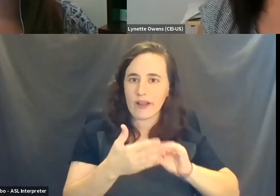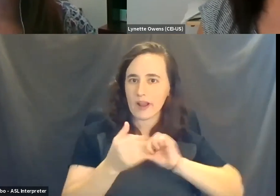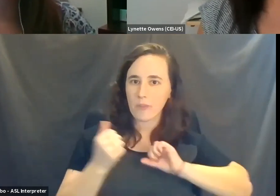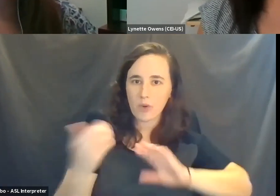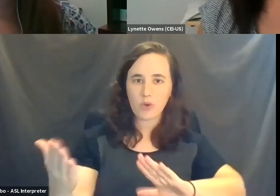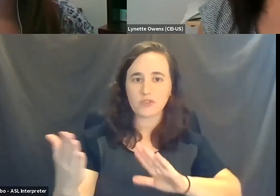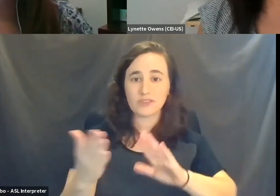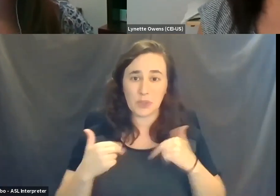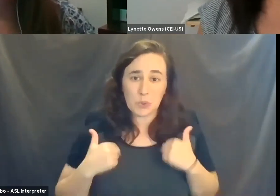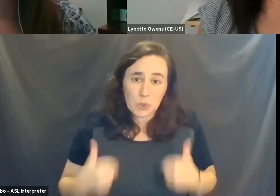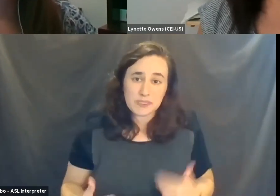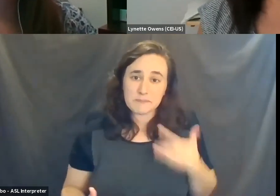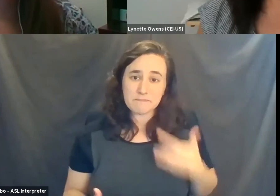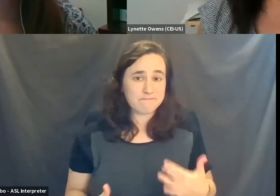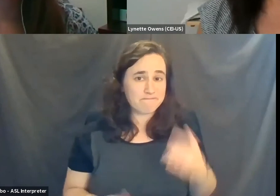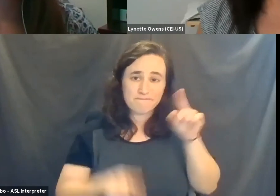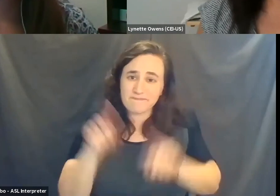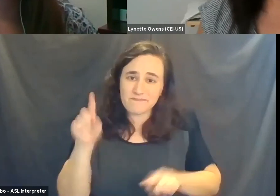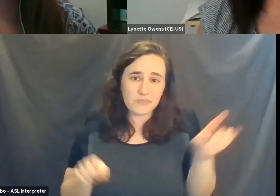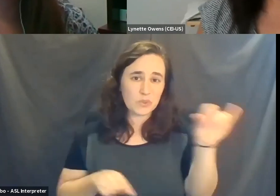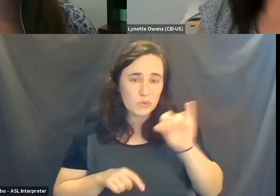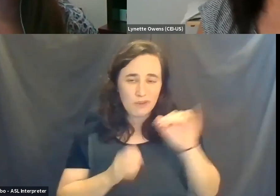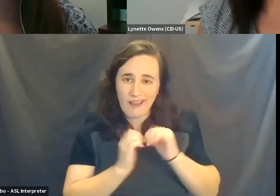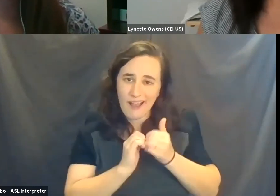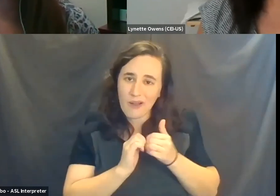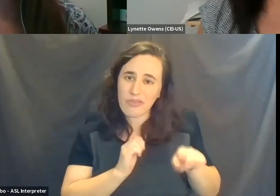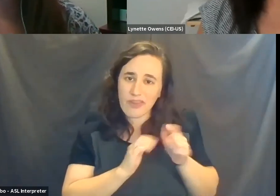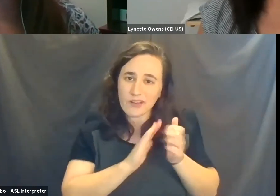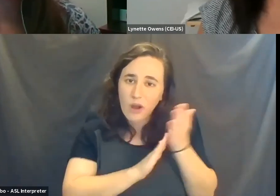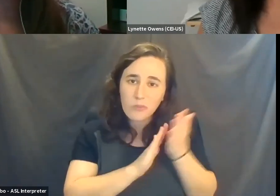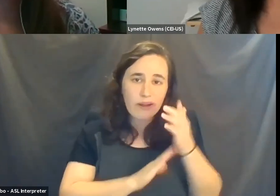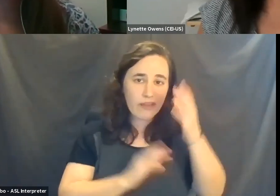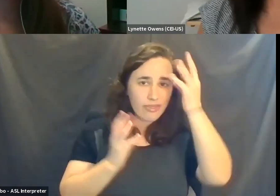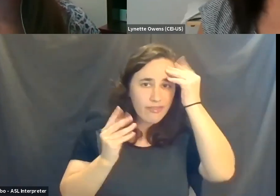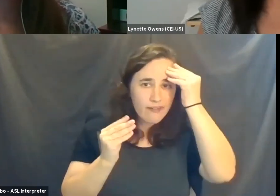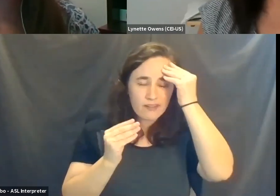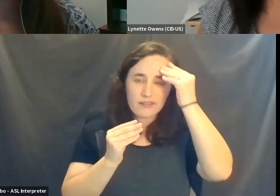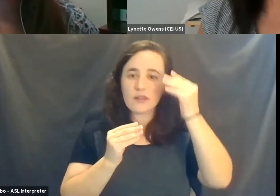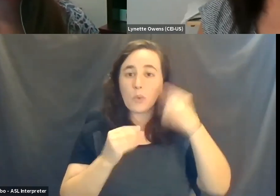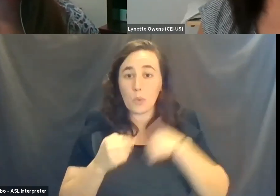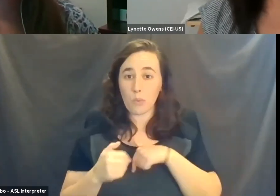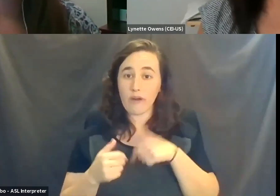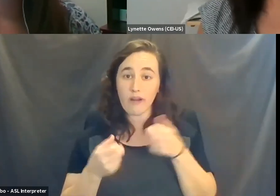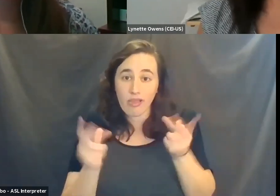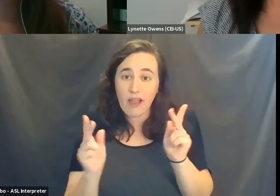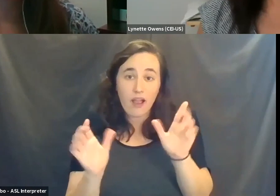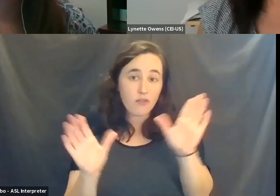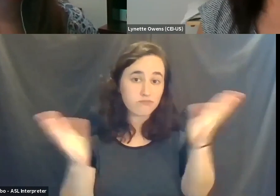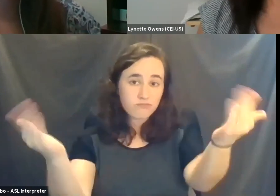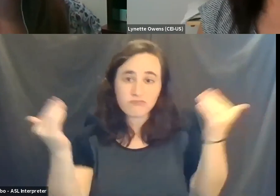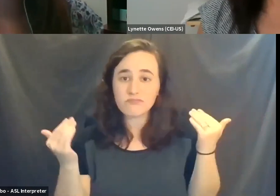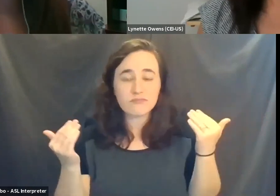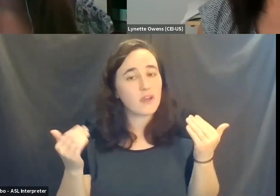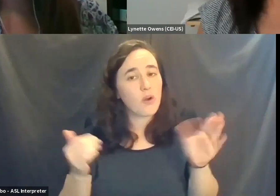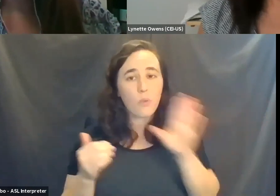humans interact with each other and work and operate and think. I think that's going to make the next year better for